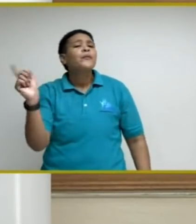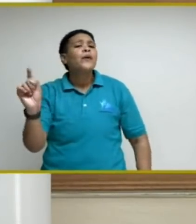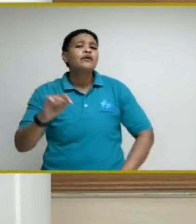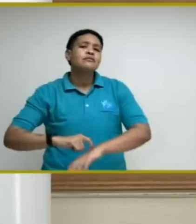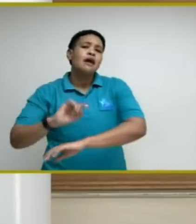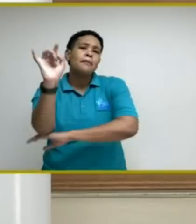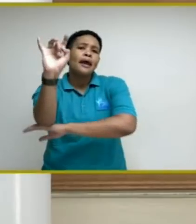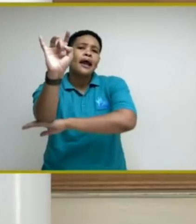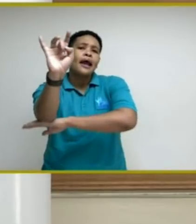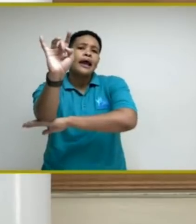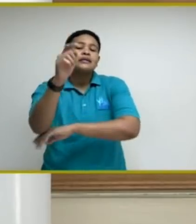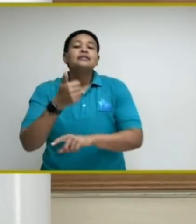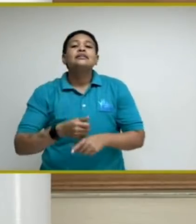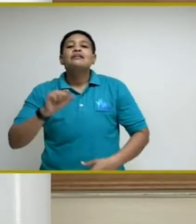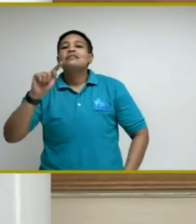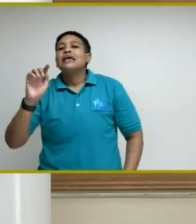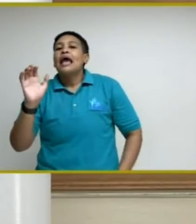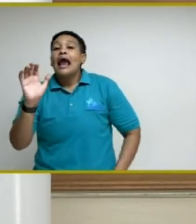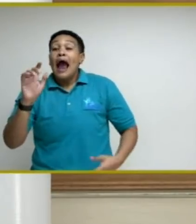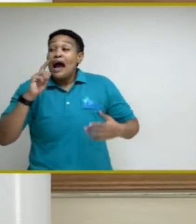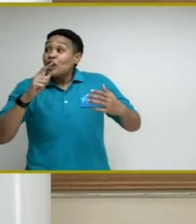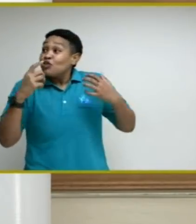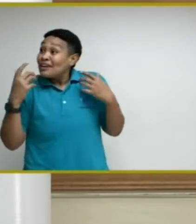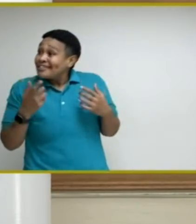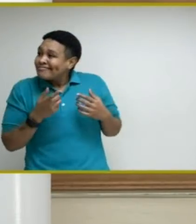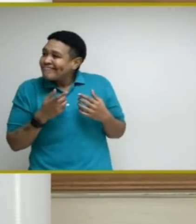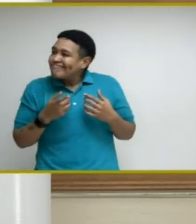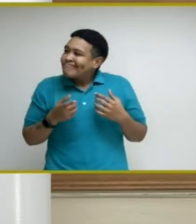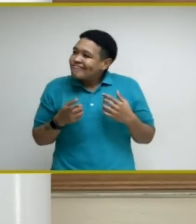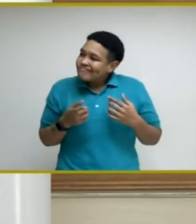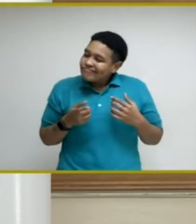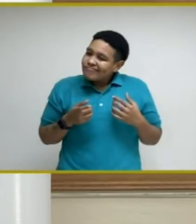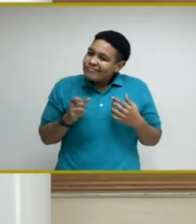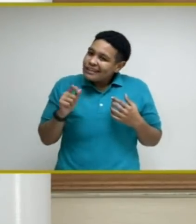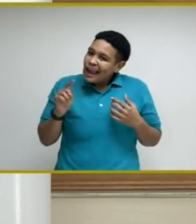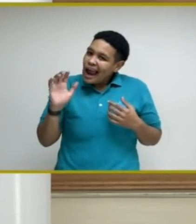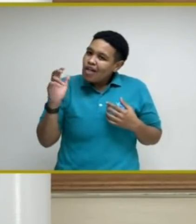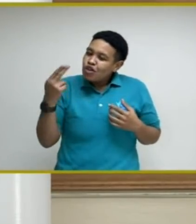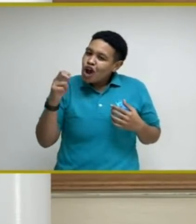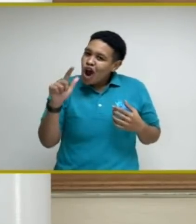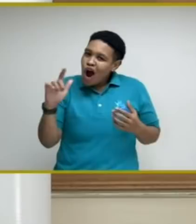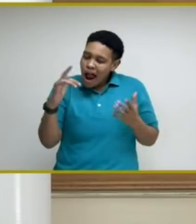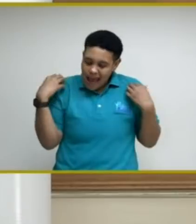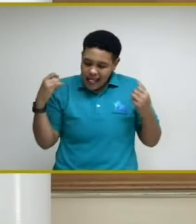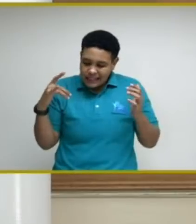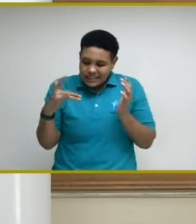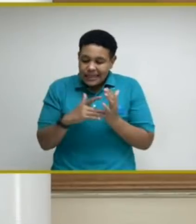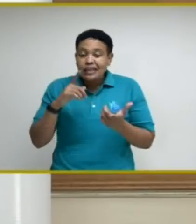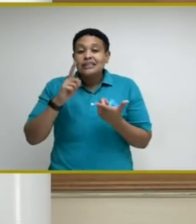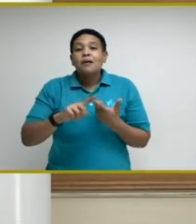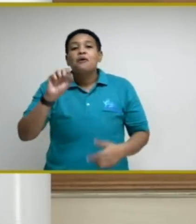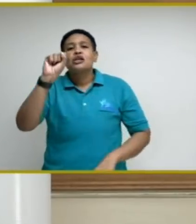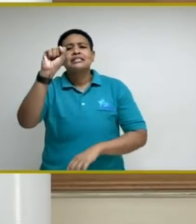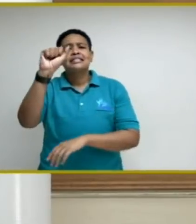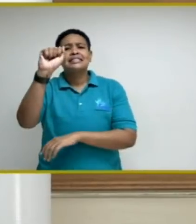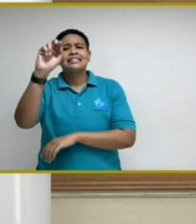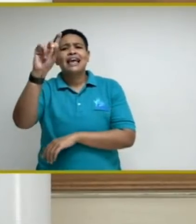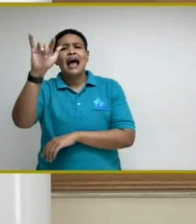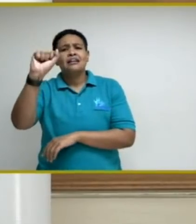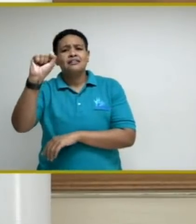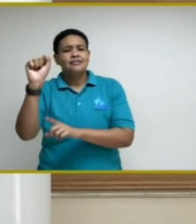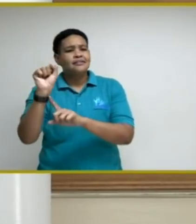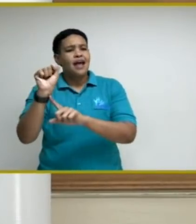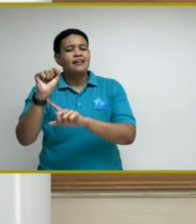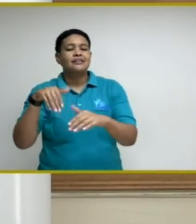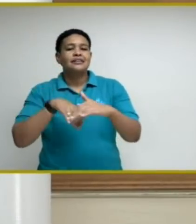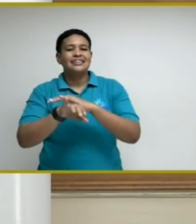p.m. St. Catherine Hall, Health Center, and Sandals Inn and the Type 5